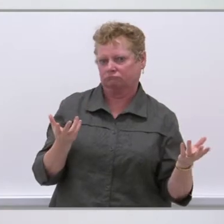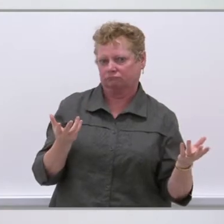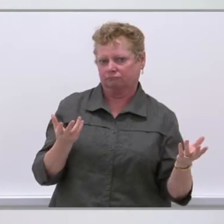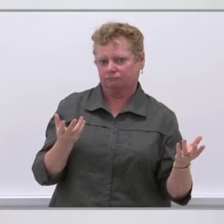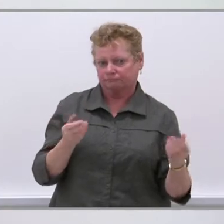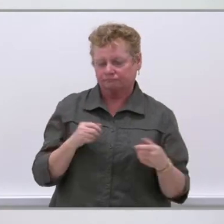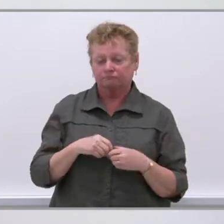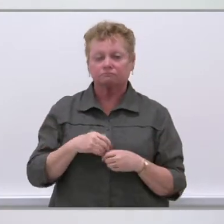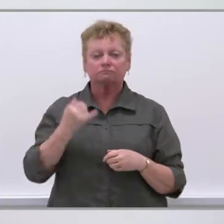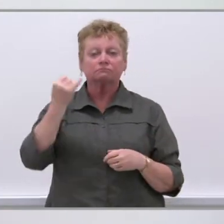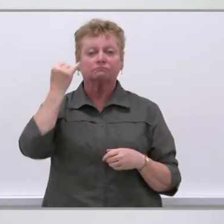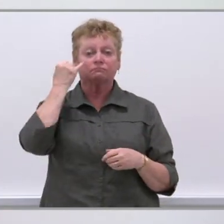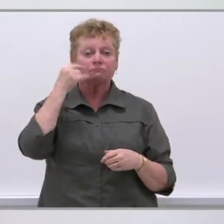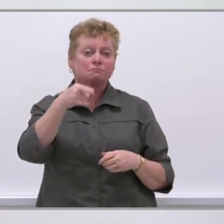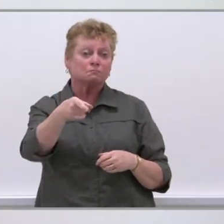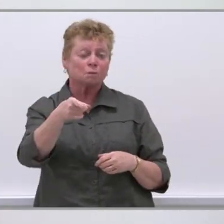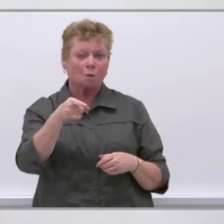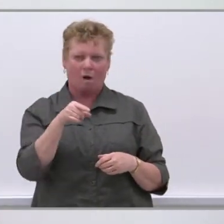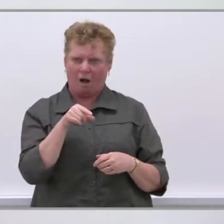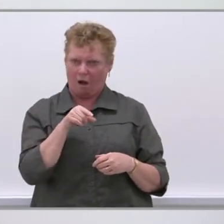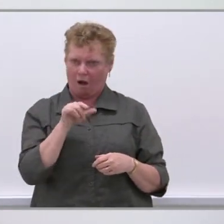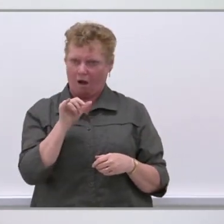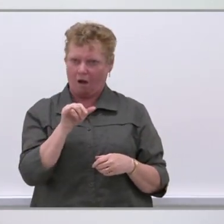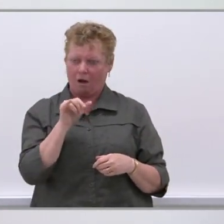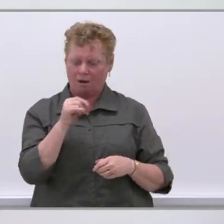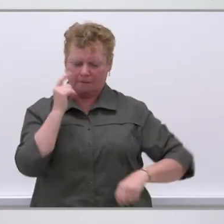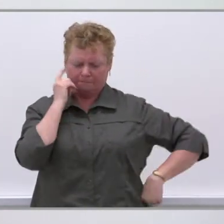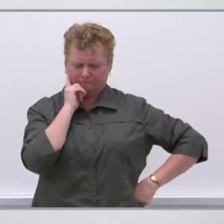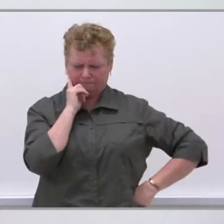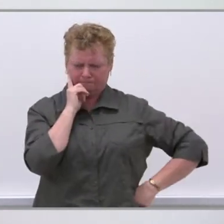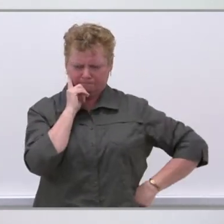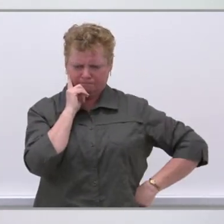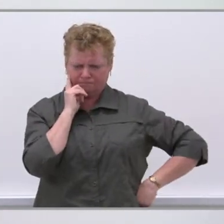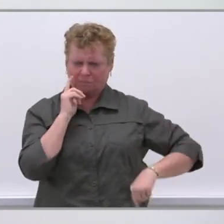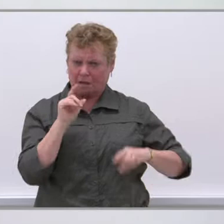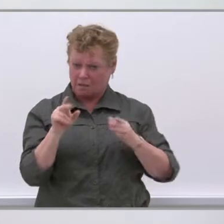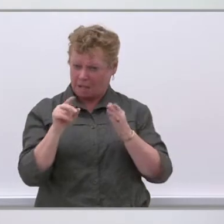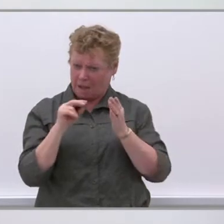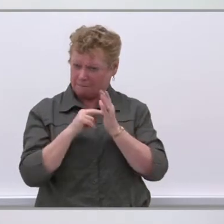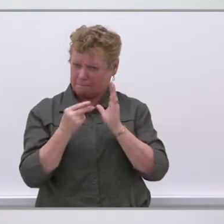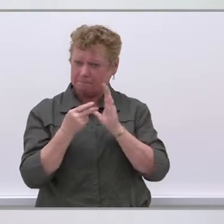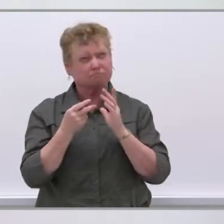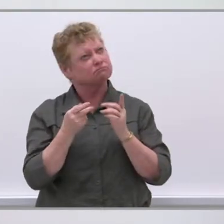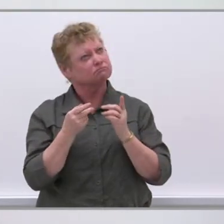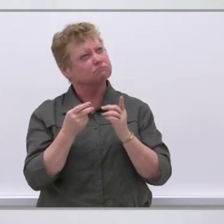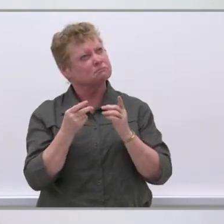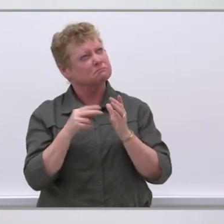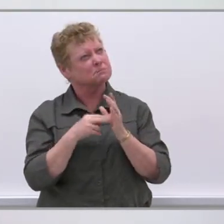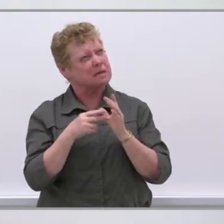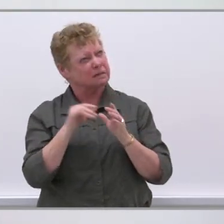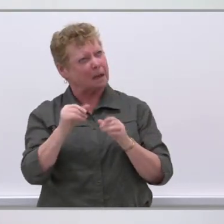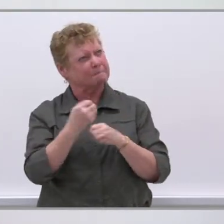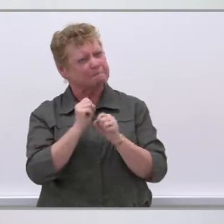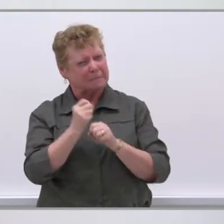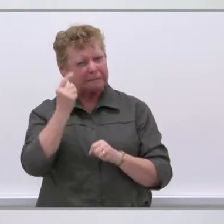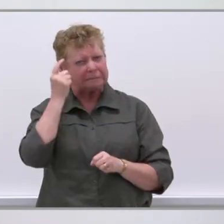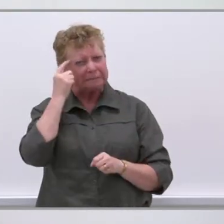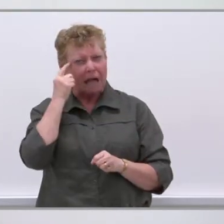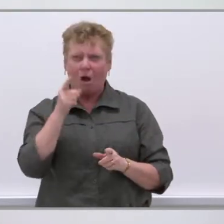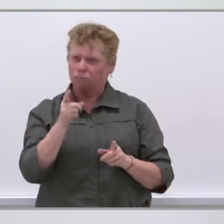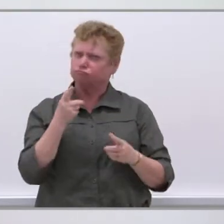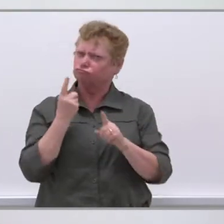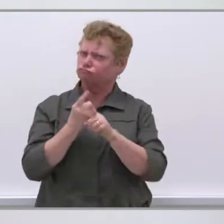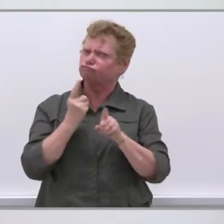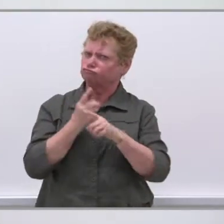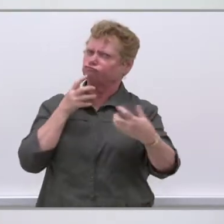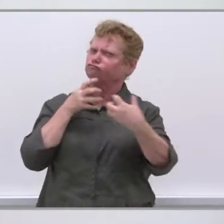So when you think about that section, you have to think, well, does that make sense to me, or have we missed something and we need to